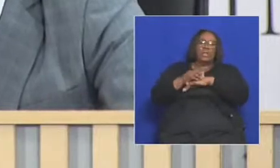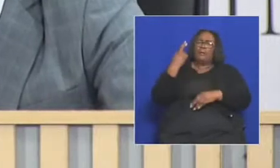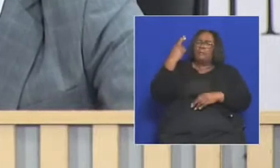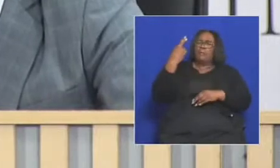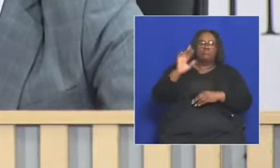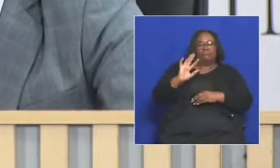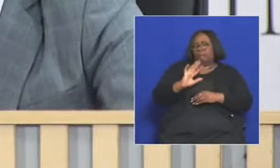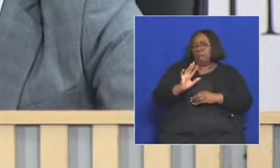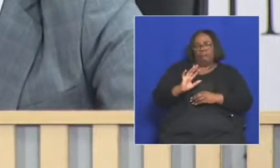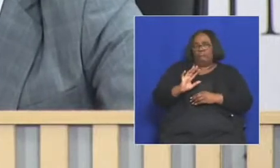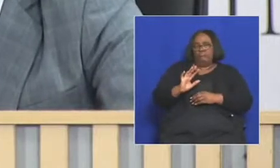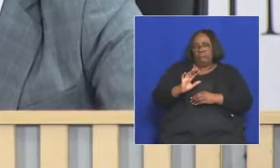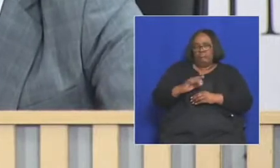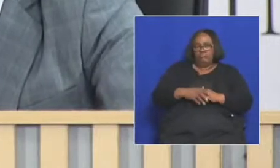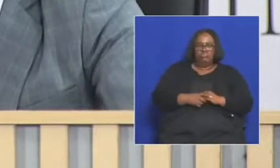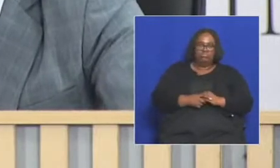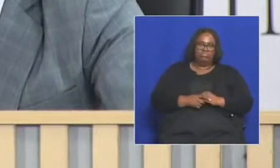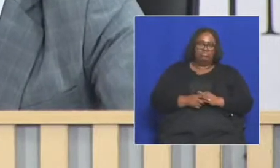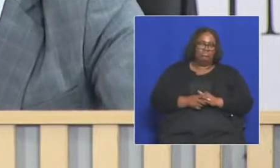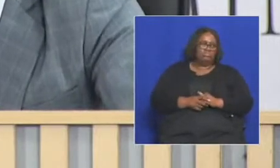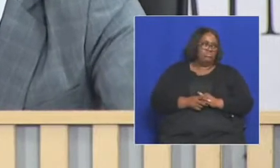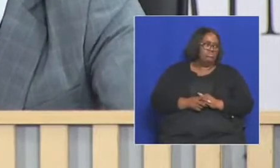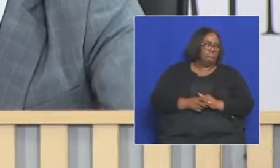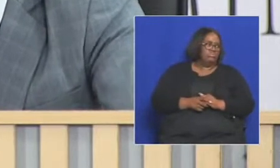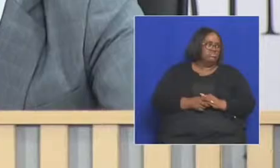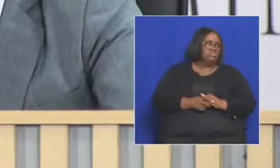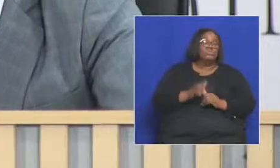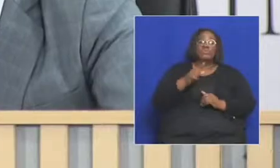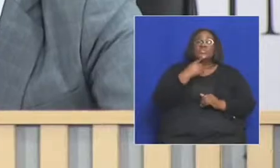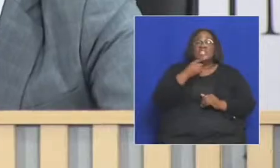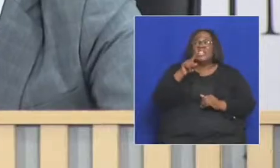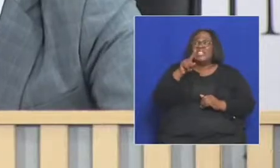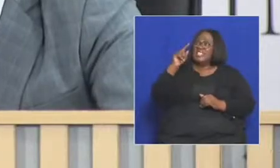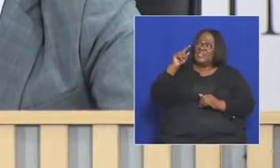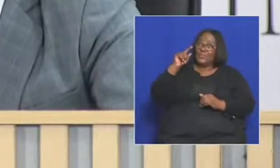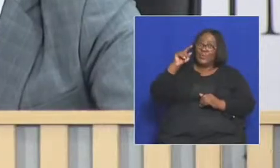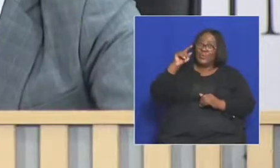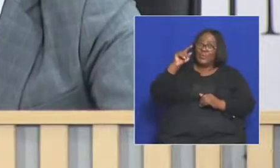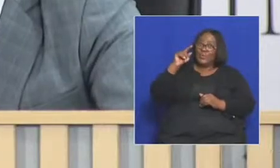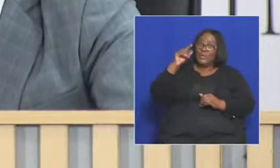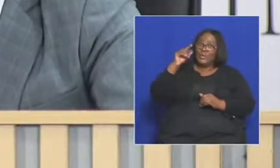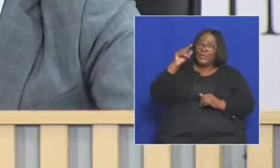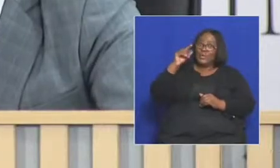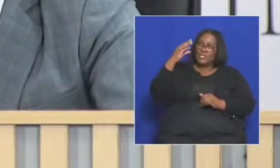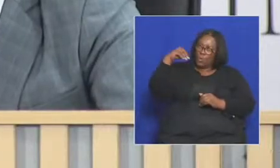You actually said he was old. You couldn't be friends with him. Yes.